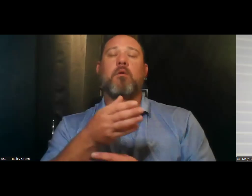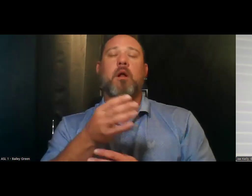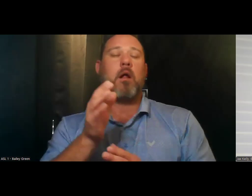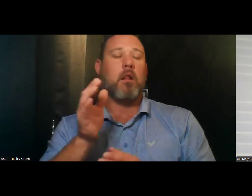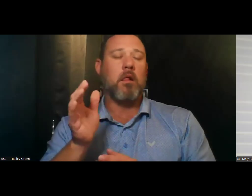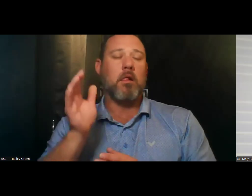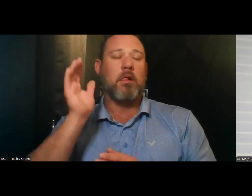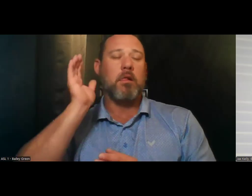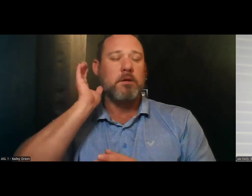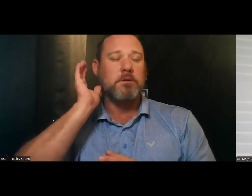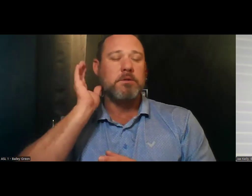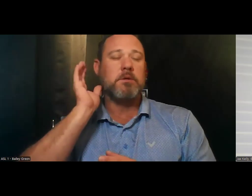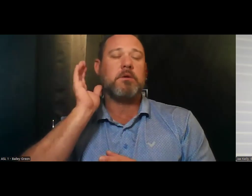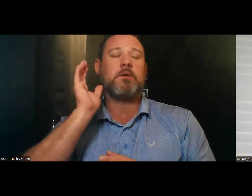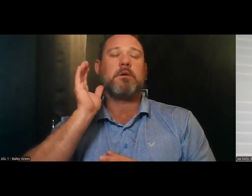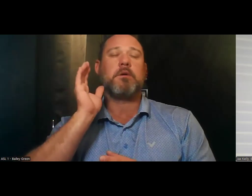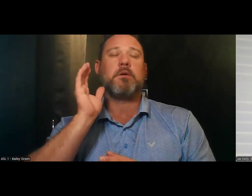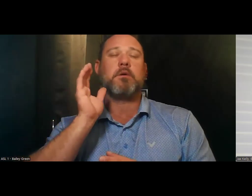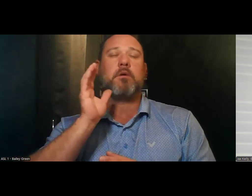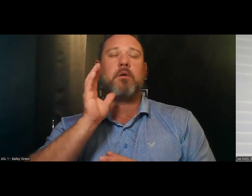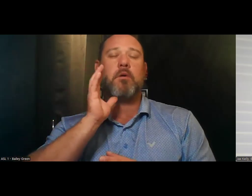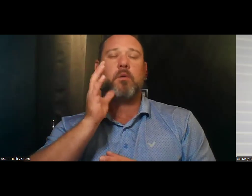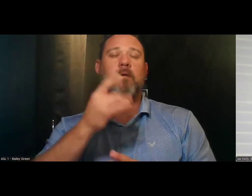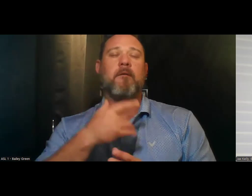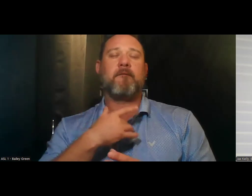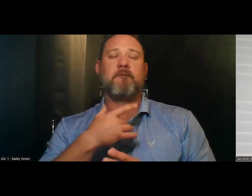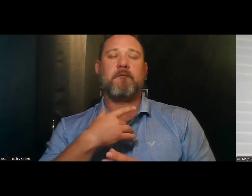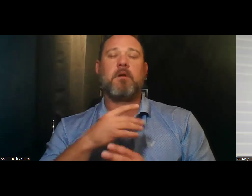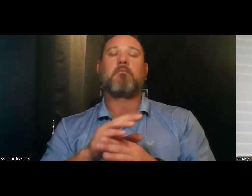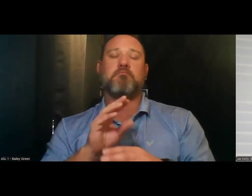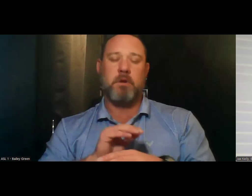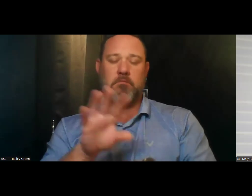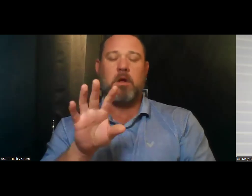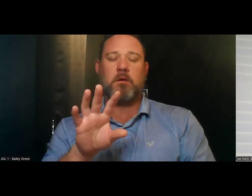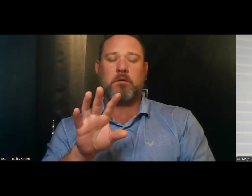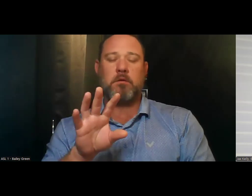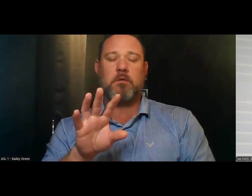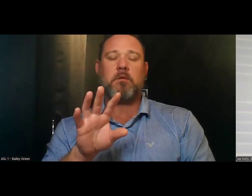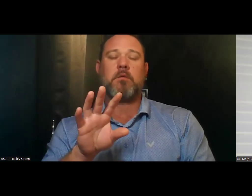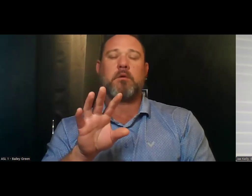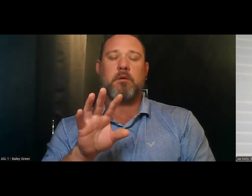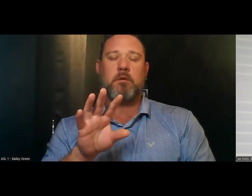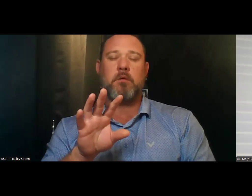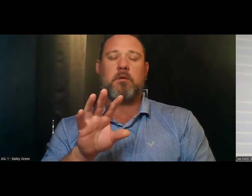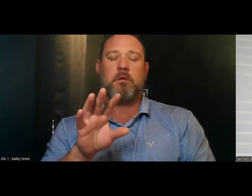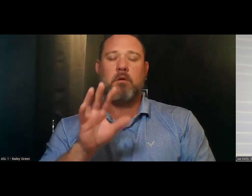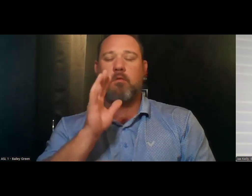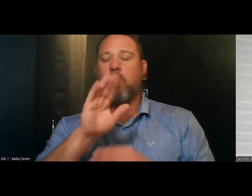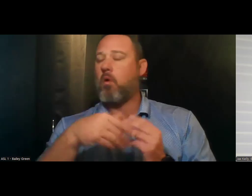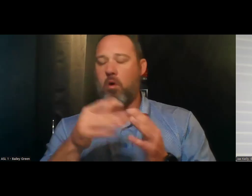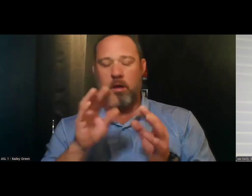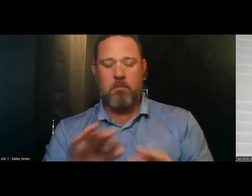listened to, and that they will feel like they're making an impact. And I think those are all important